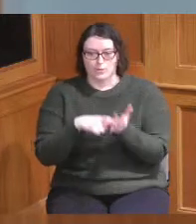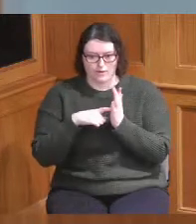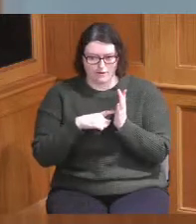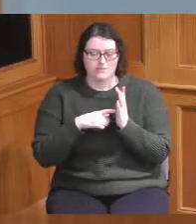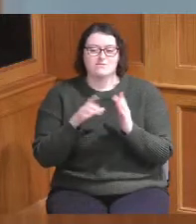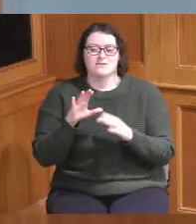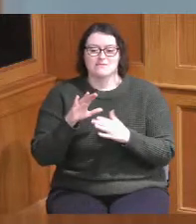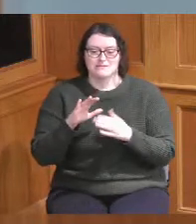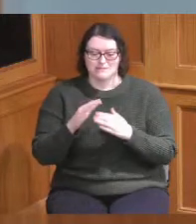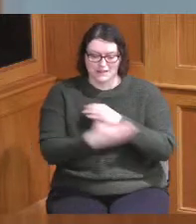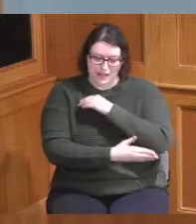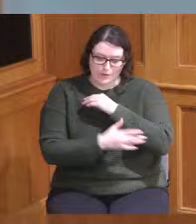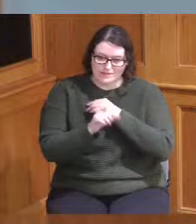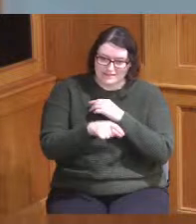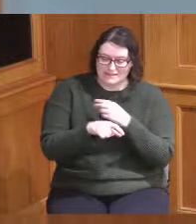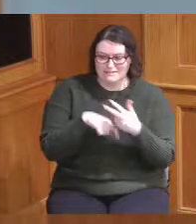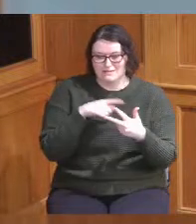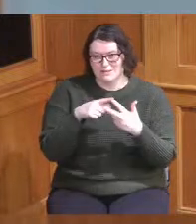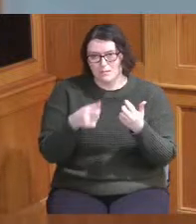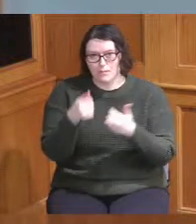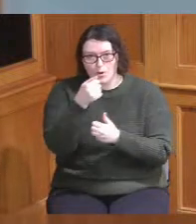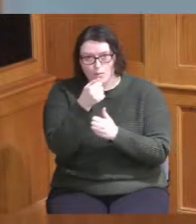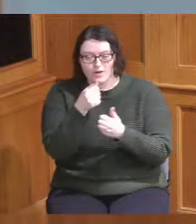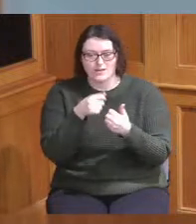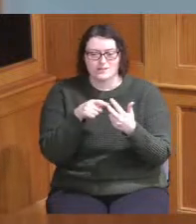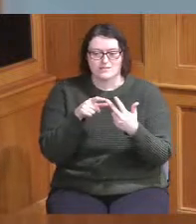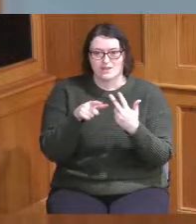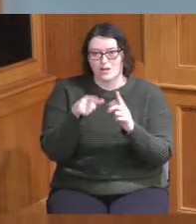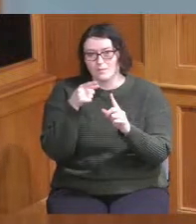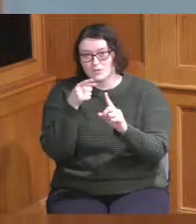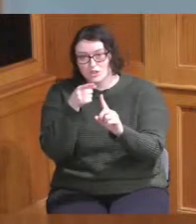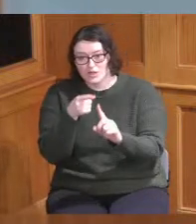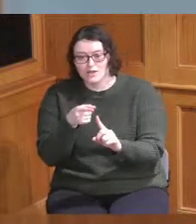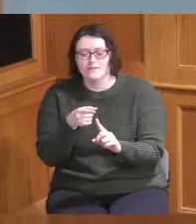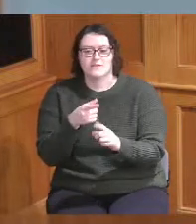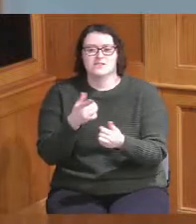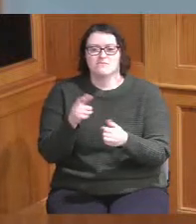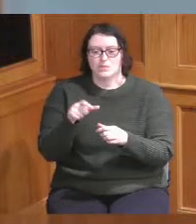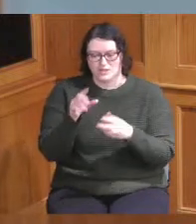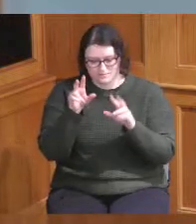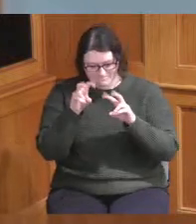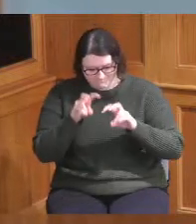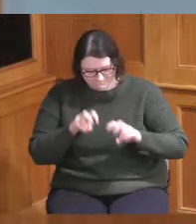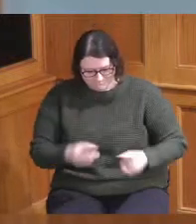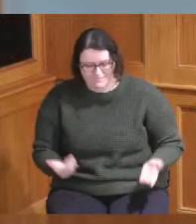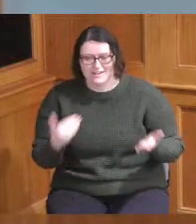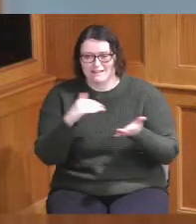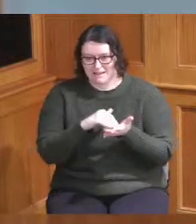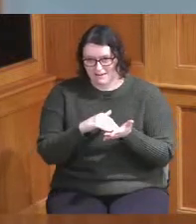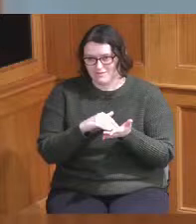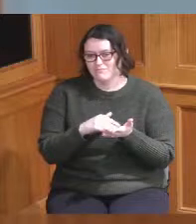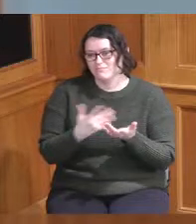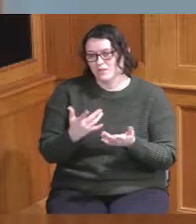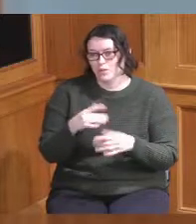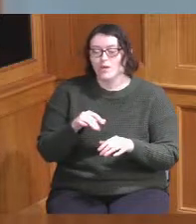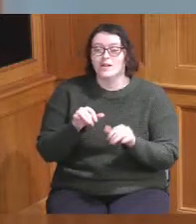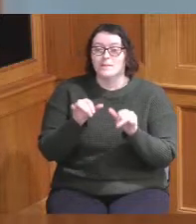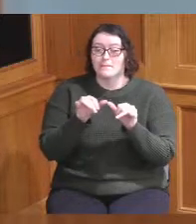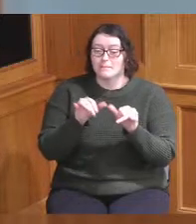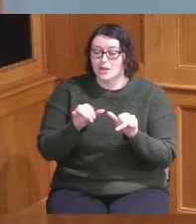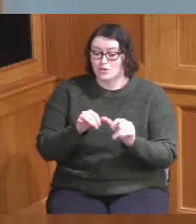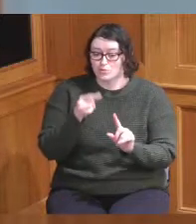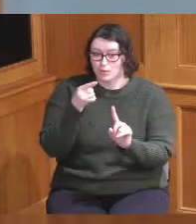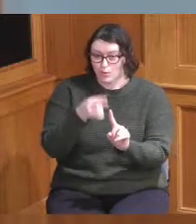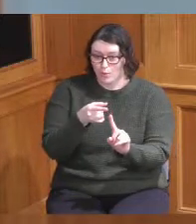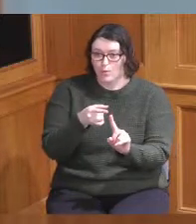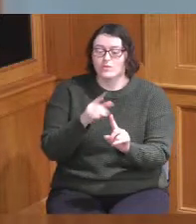needs, priorities, objectives, and goals. This includes developing strategies and setting measurable goals within the annual action plan